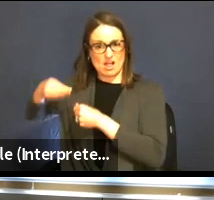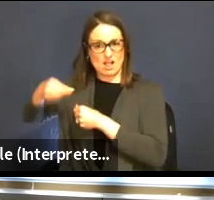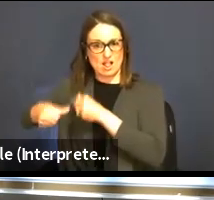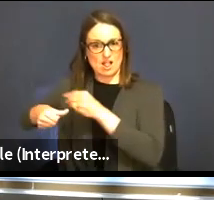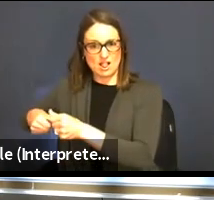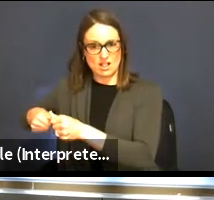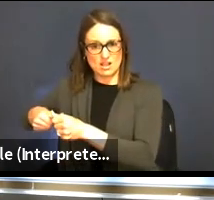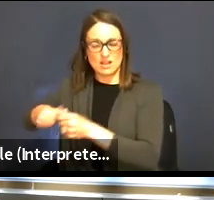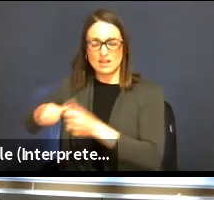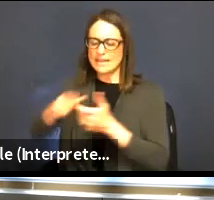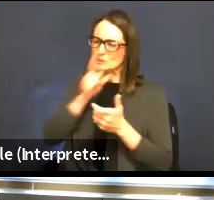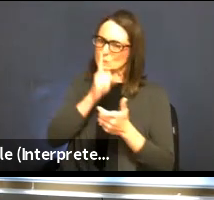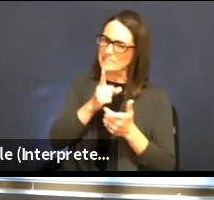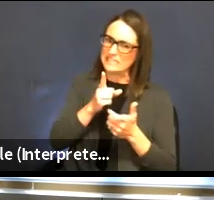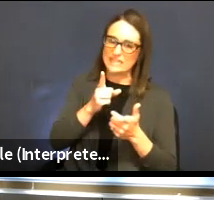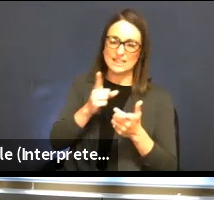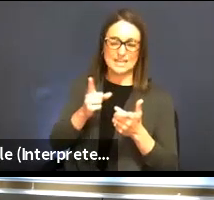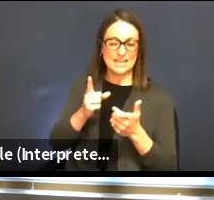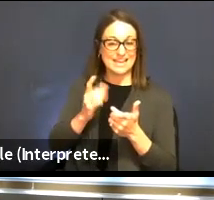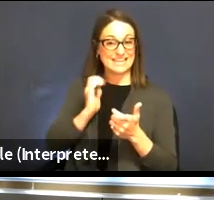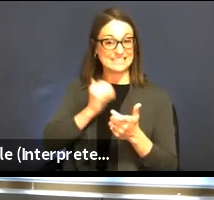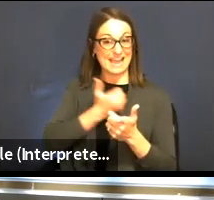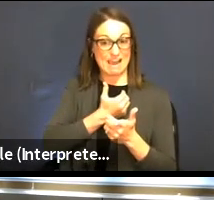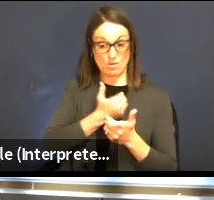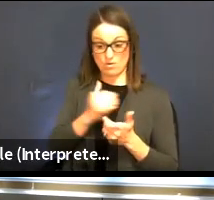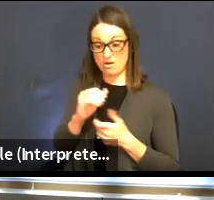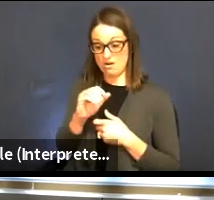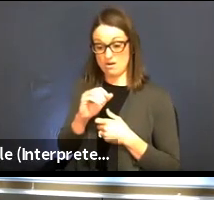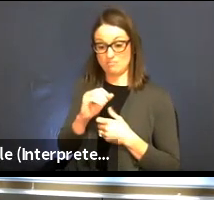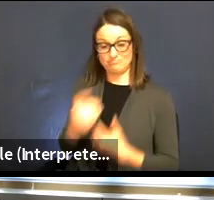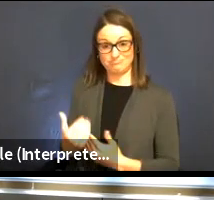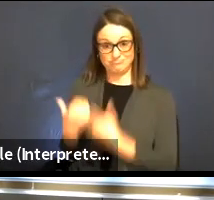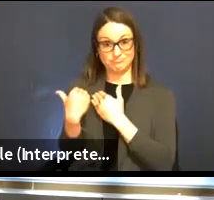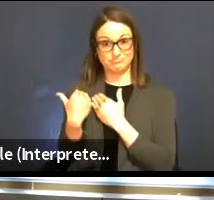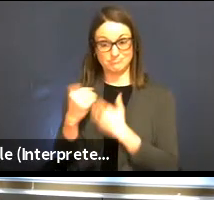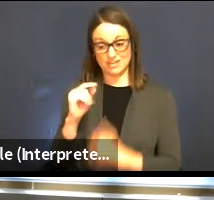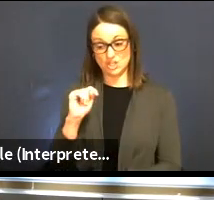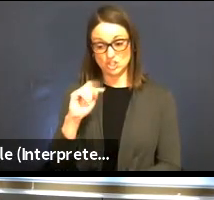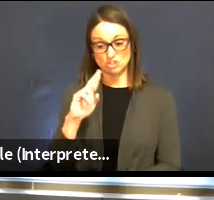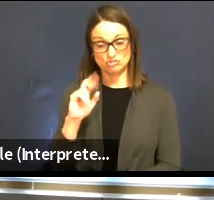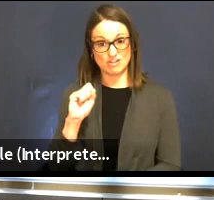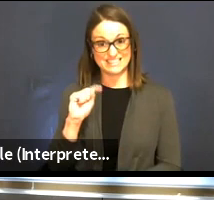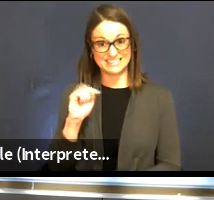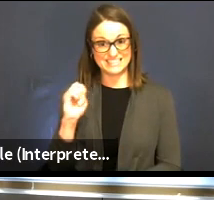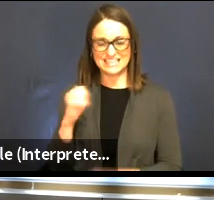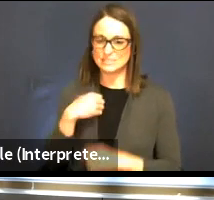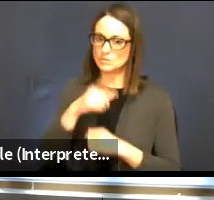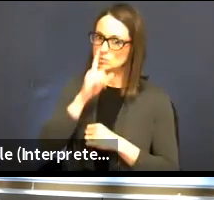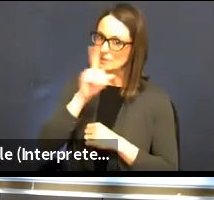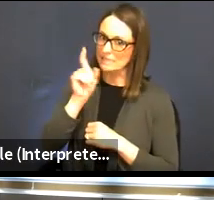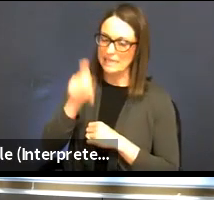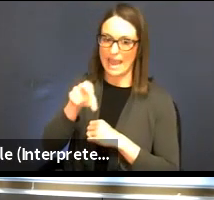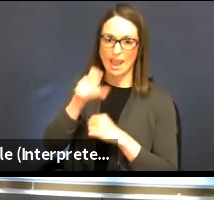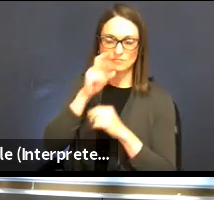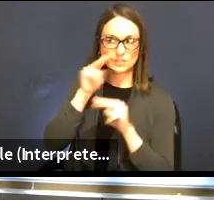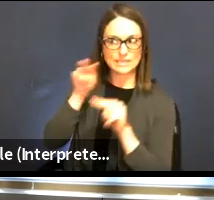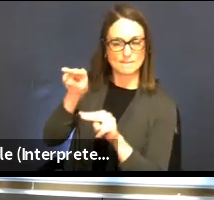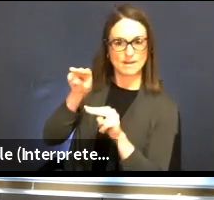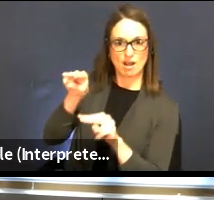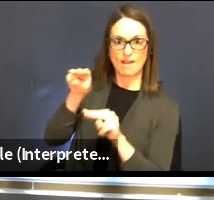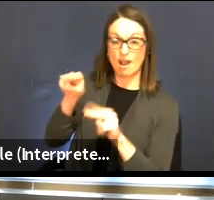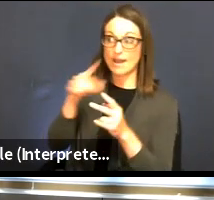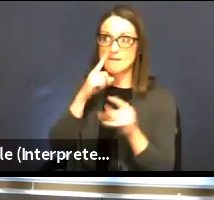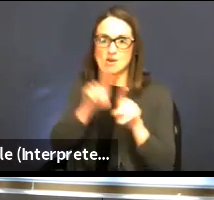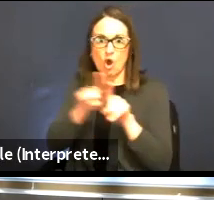as trustees to really keep our eye on it, and perhaps to be partnering with our other trustees of the other